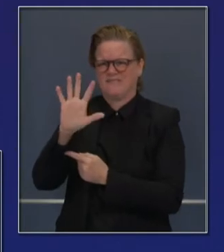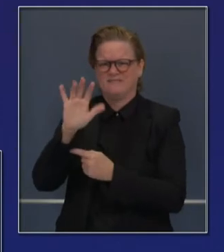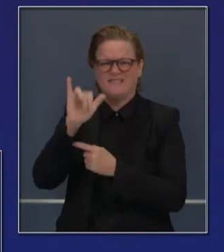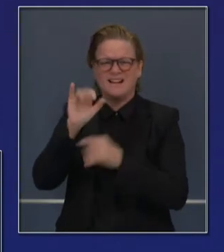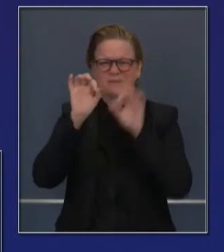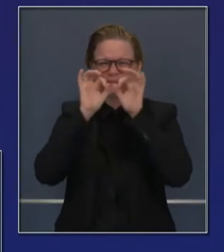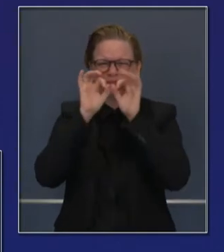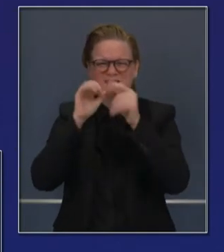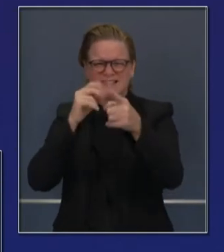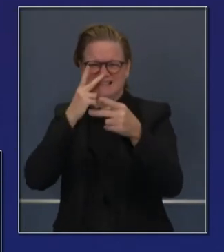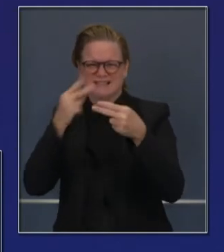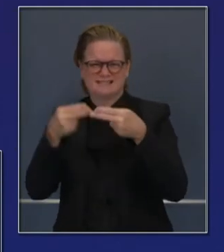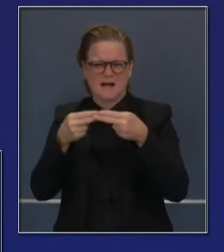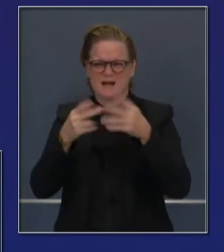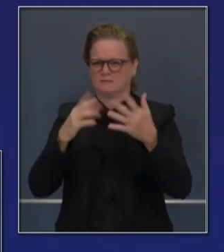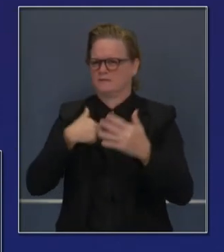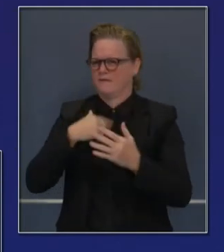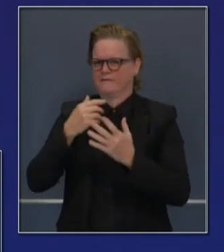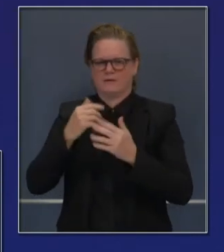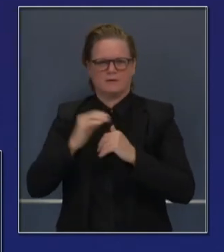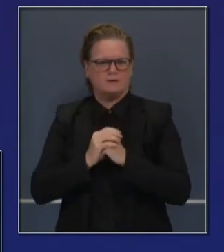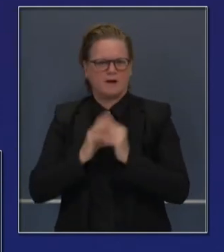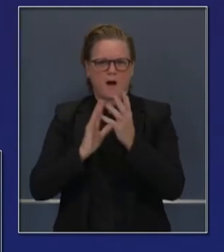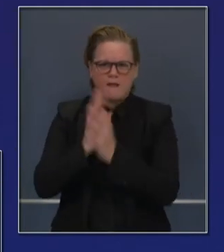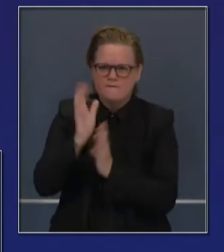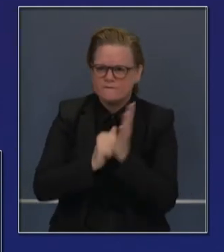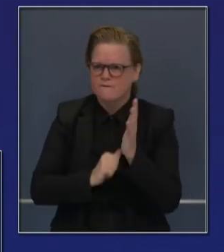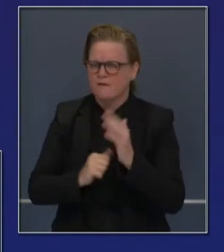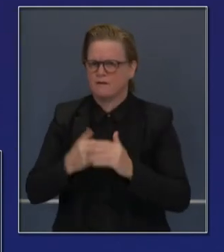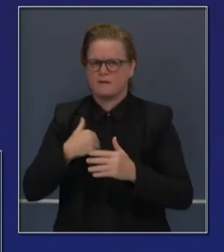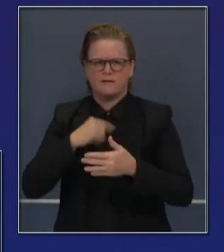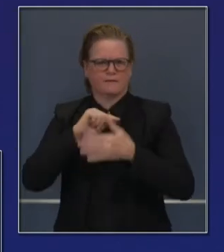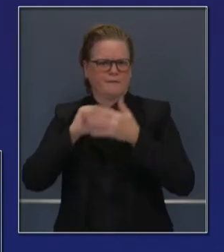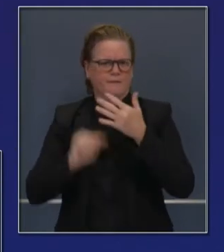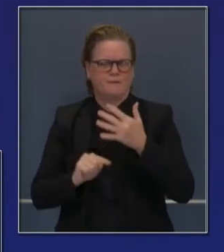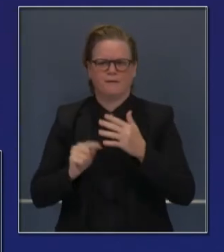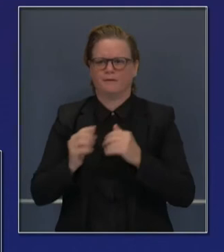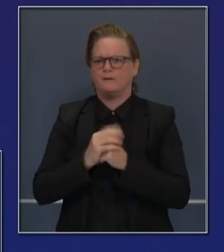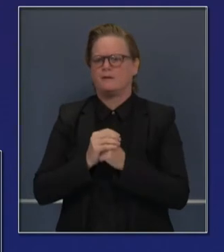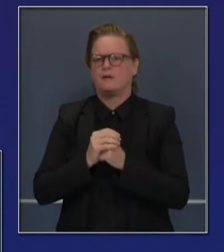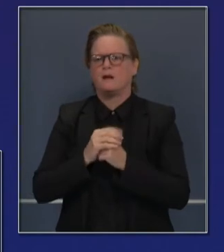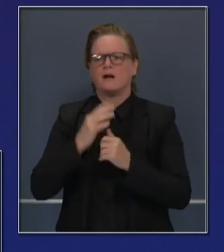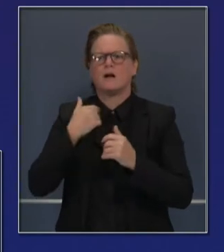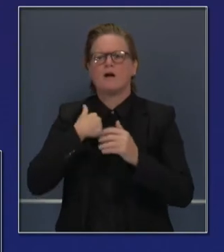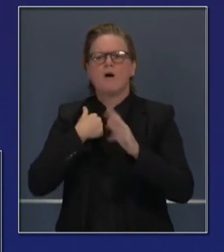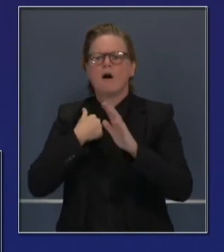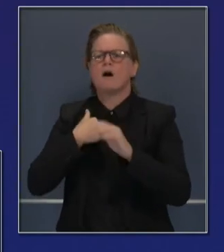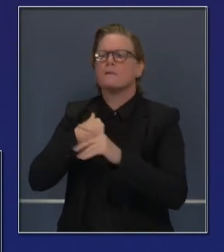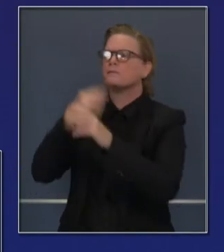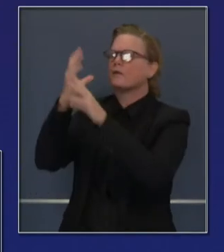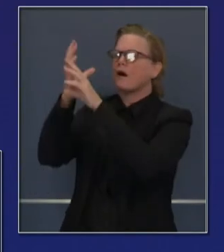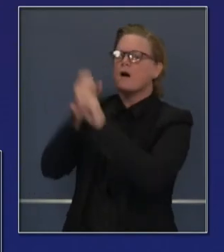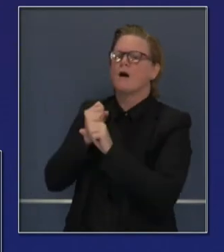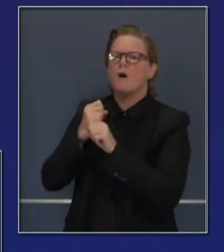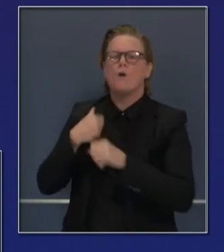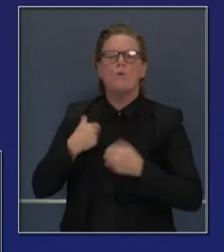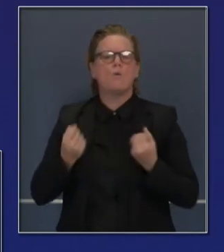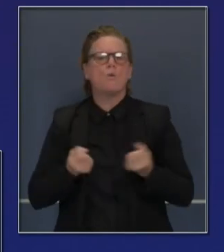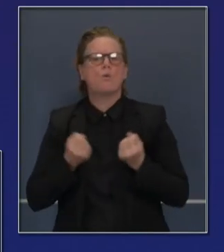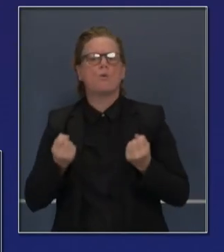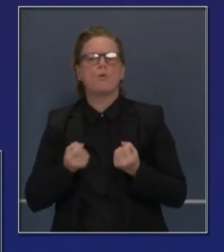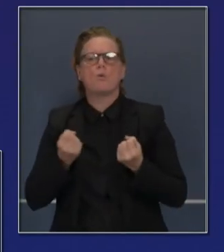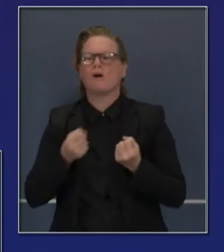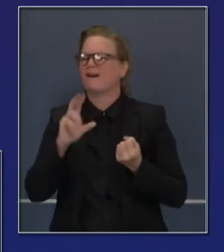gloves, collection kits and the like, which we continue to procure. This is not a static number. We're updating these numbers consistently. And as